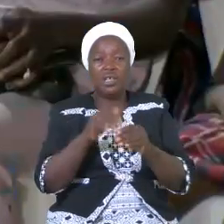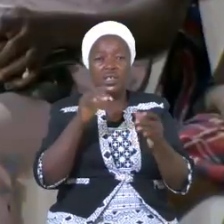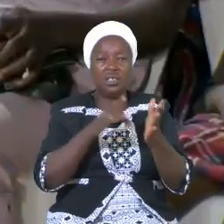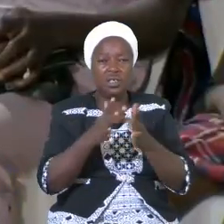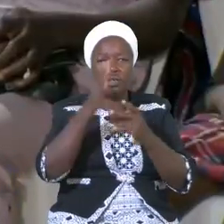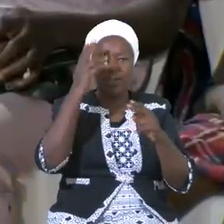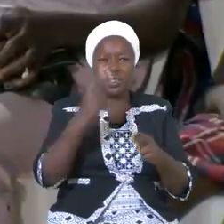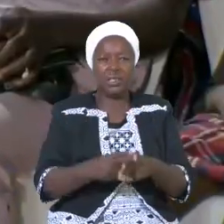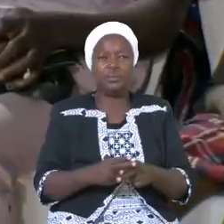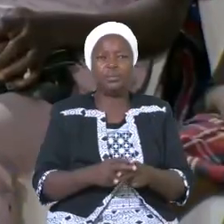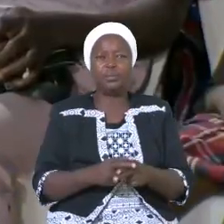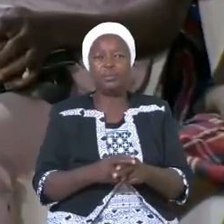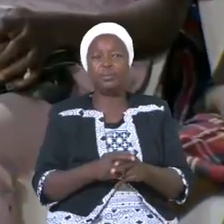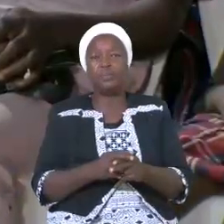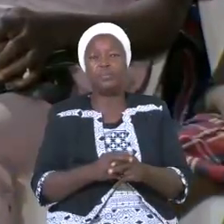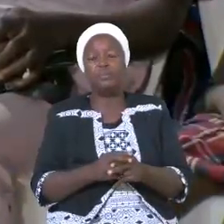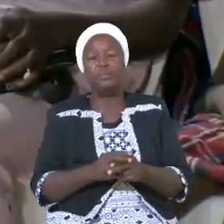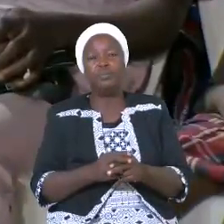name